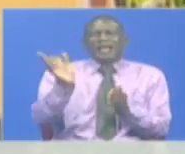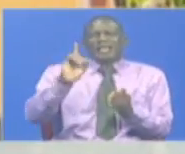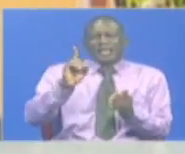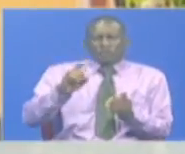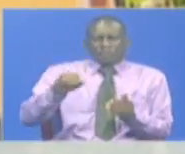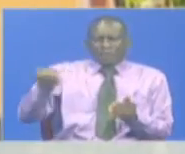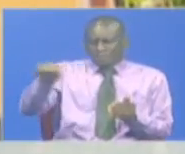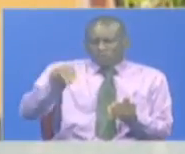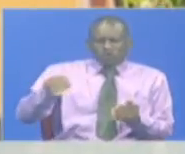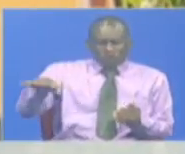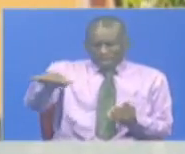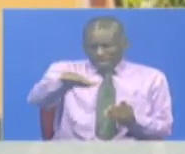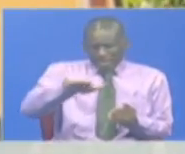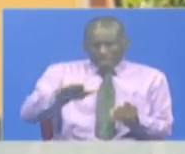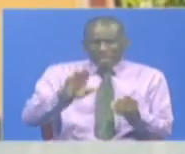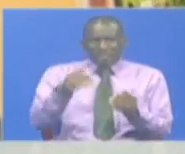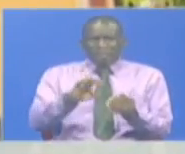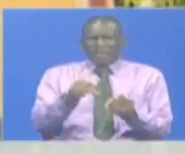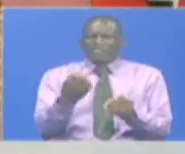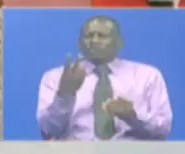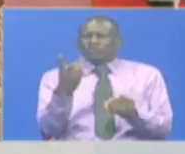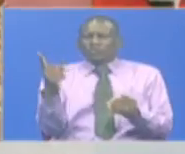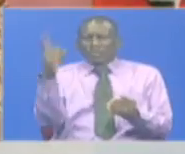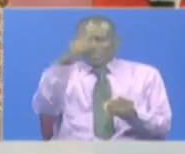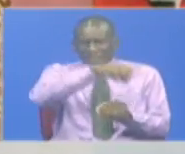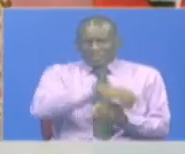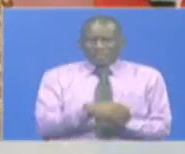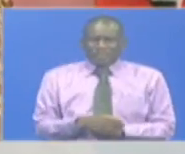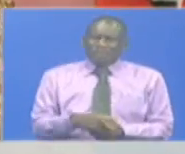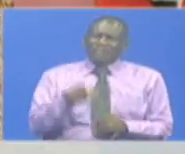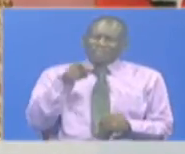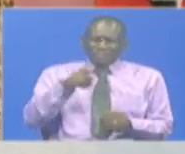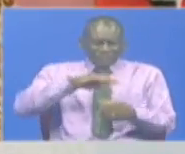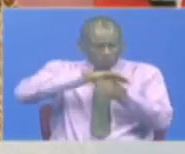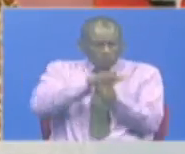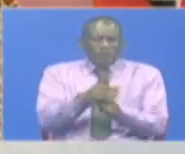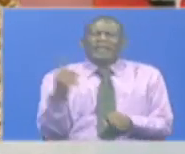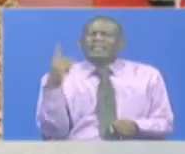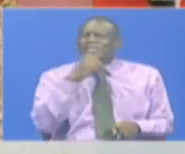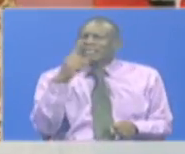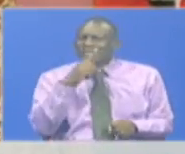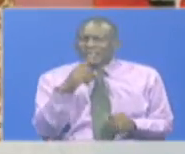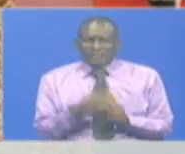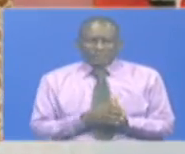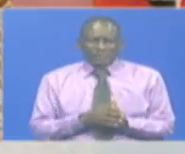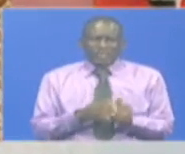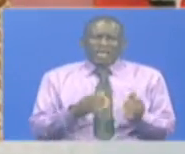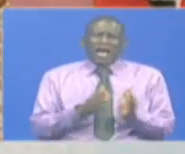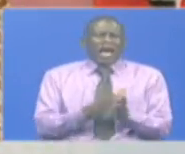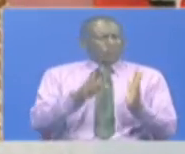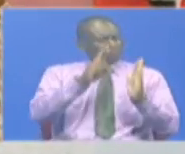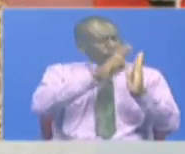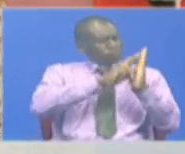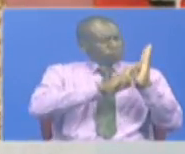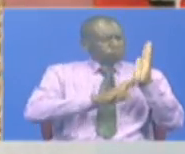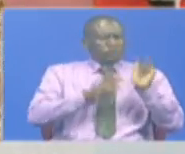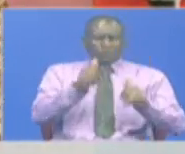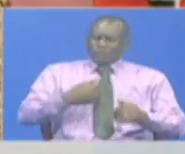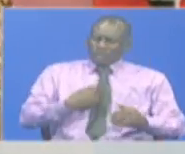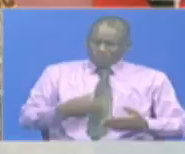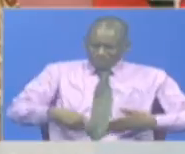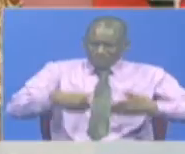metropolitan areas by another 21 days. Huu ugonjwa ni hatari. Na yale masharti ambaye tumetoa